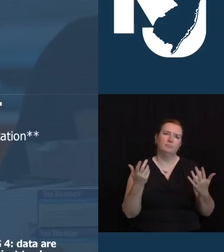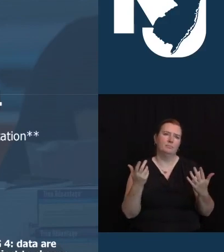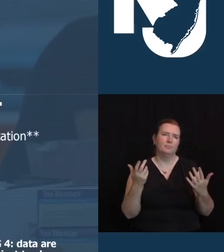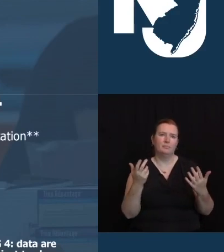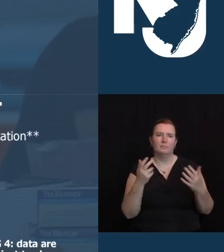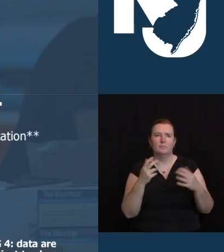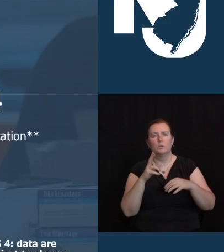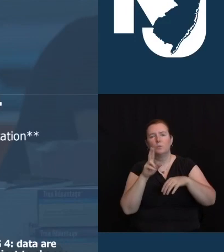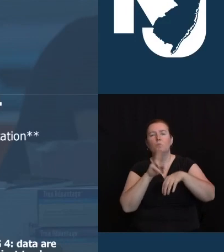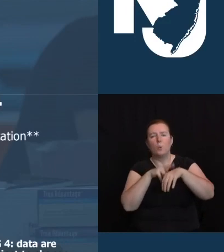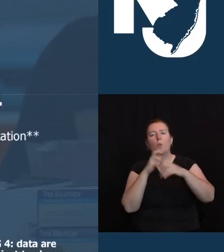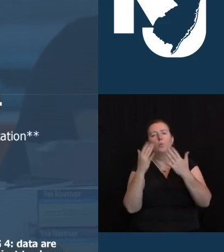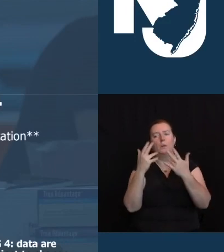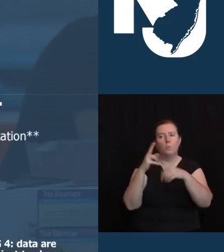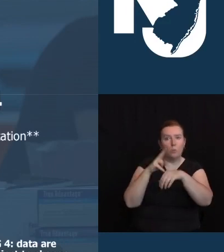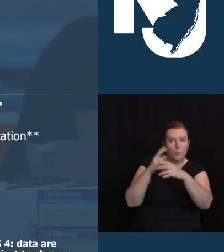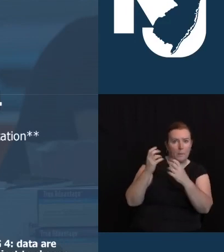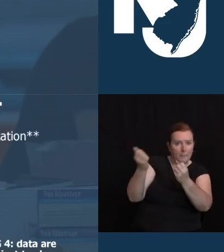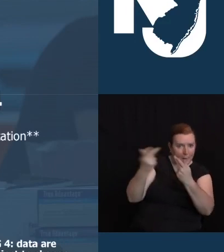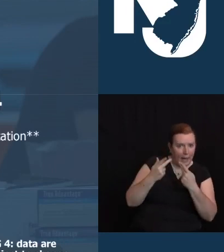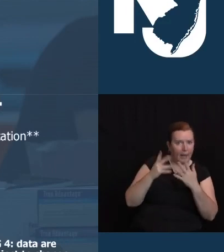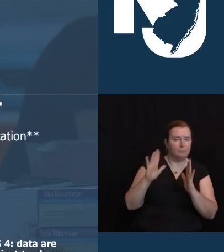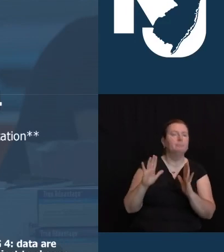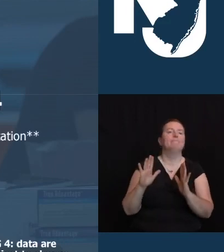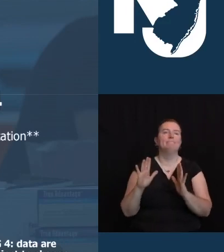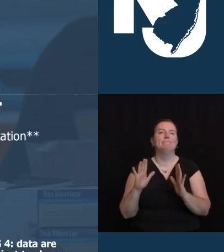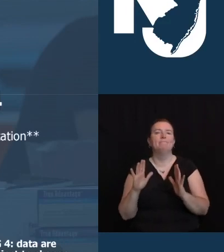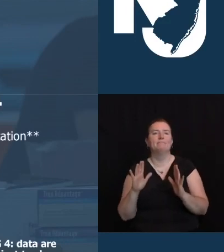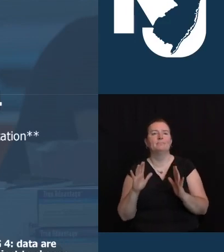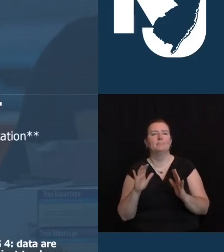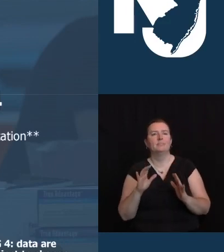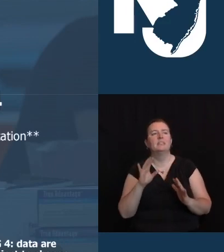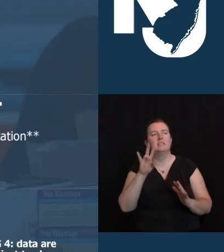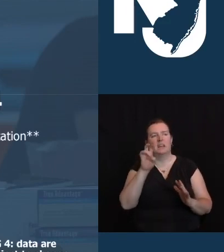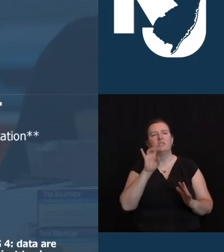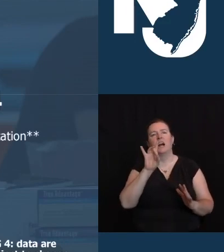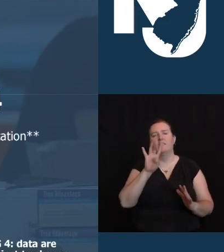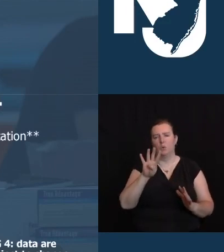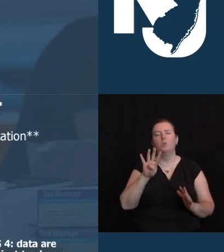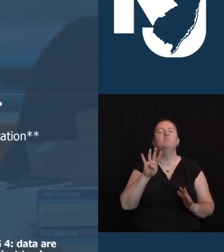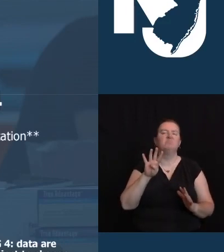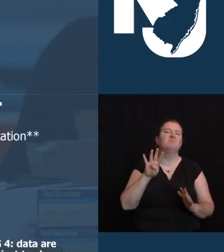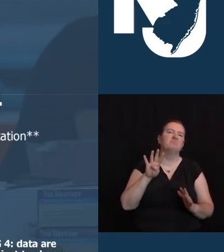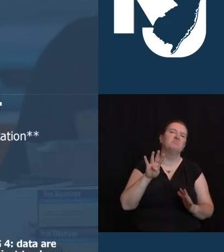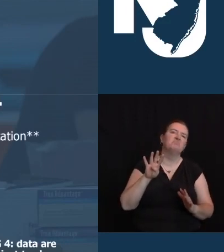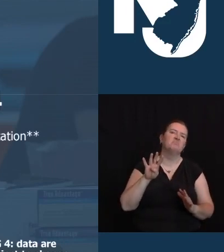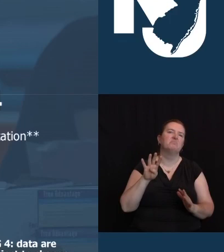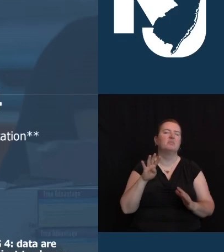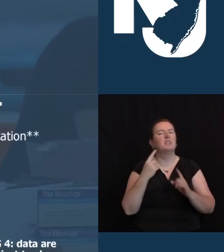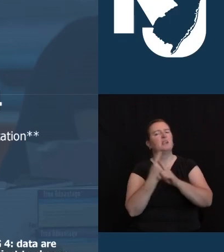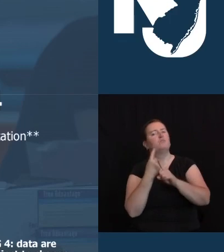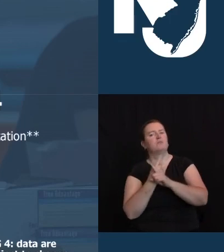So I'd smooth the number of hospitalizations, 784. That's up a little bit over